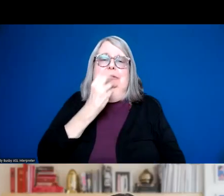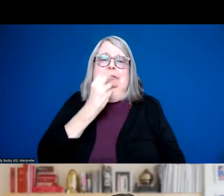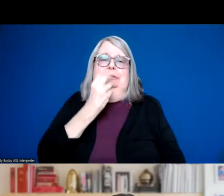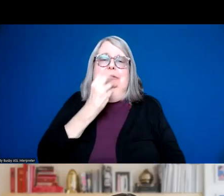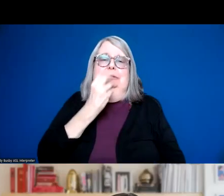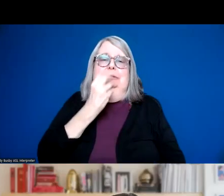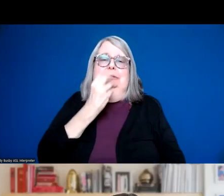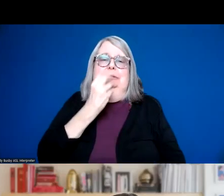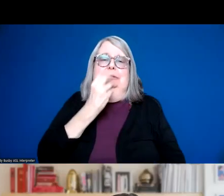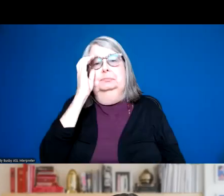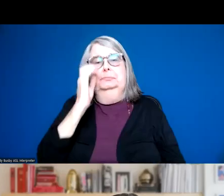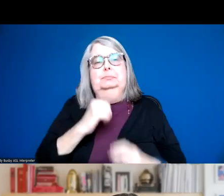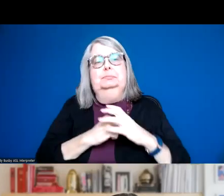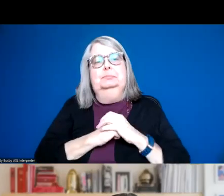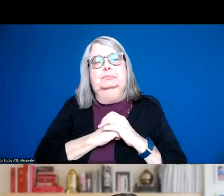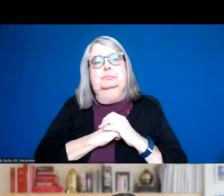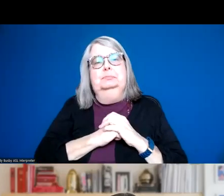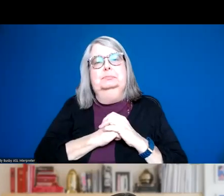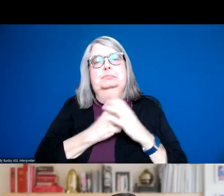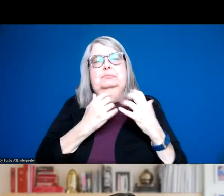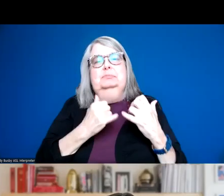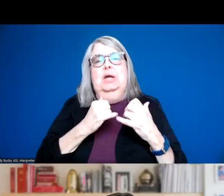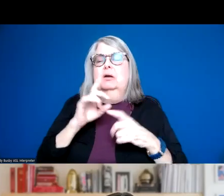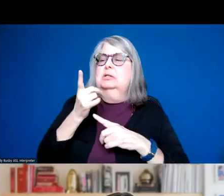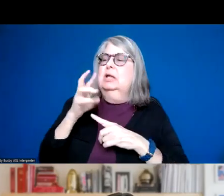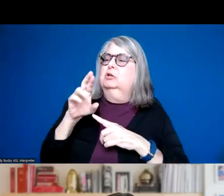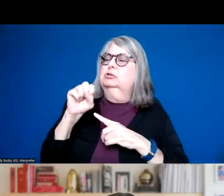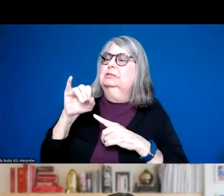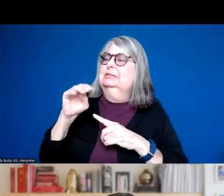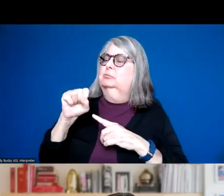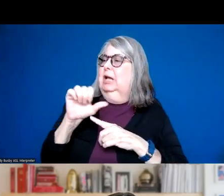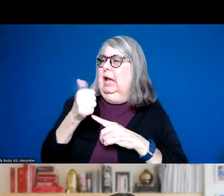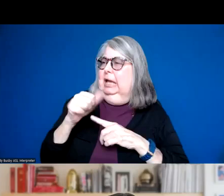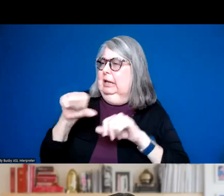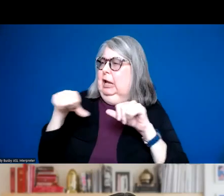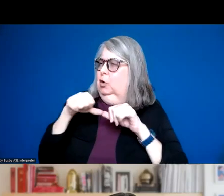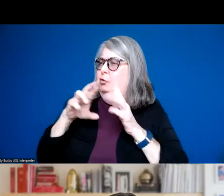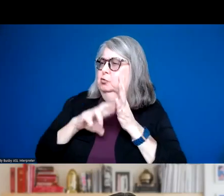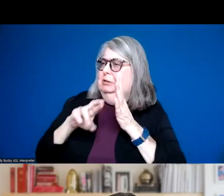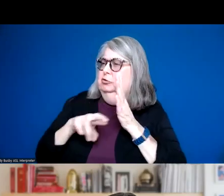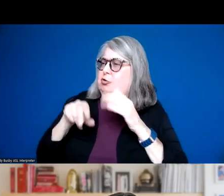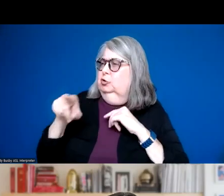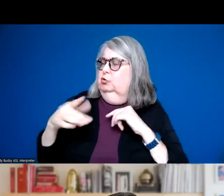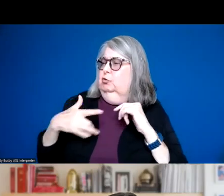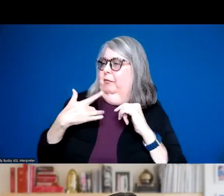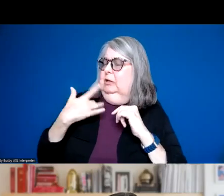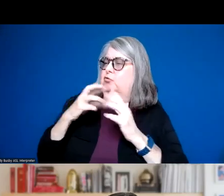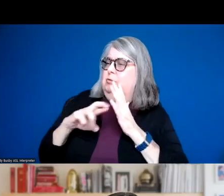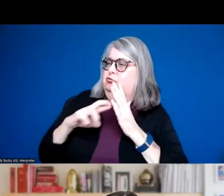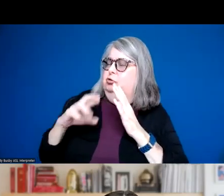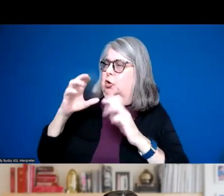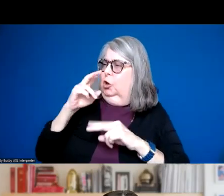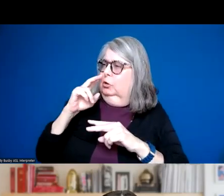And just before we turn it back over to Dr. Sims, is there any area of research that you feel researchers should be looking at